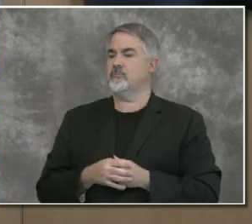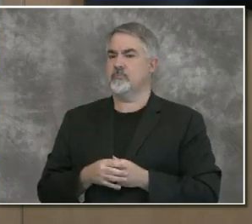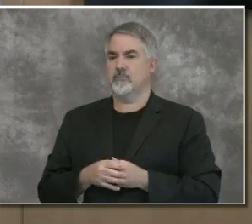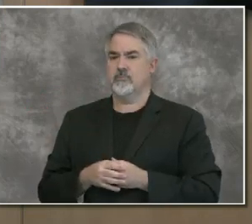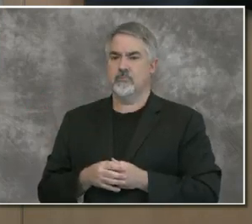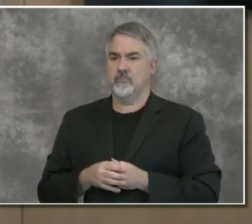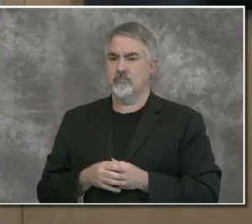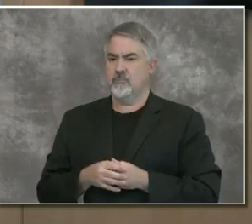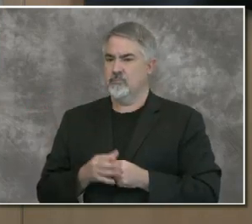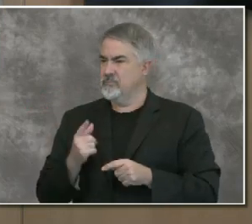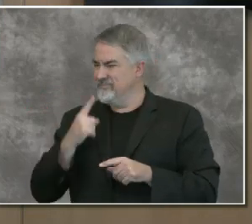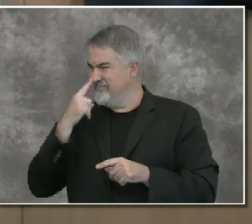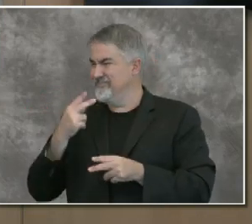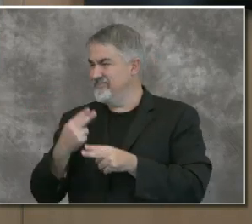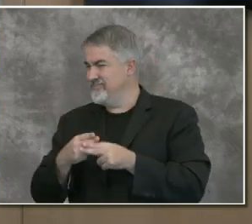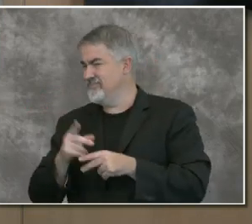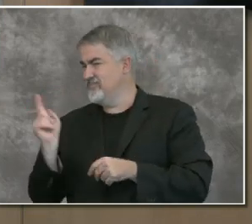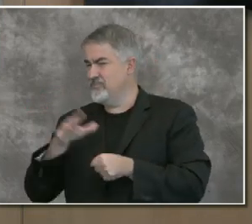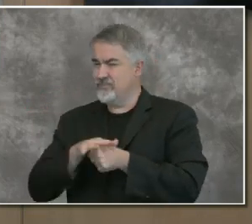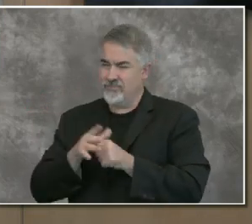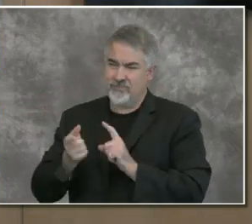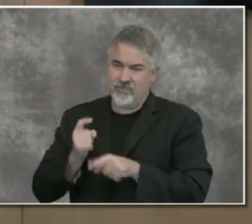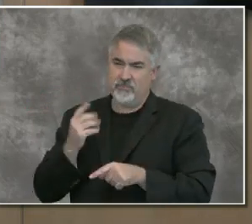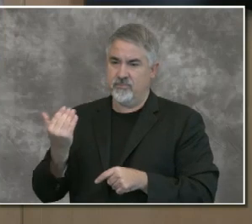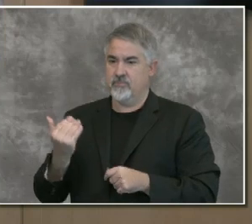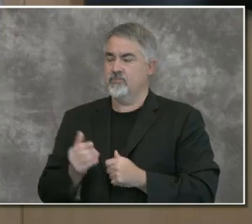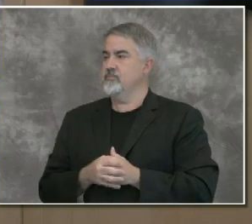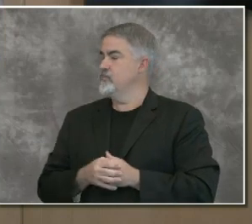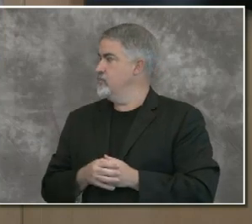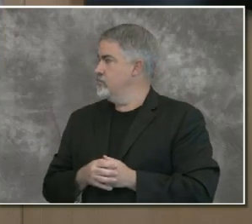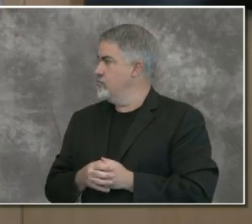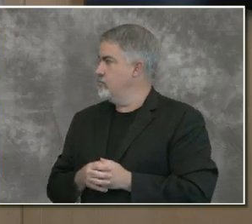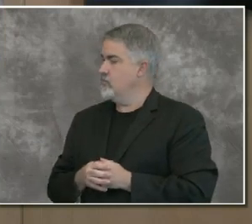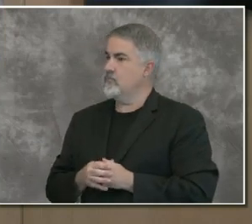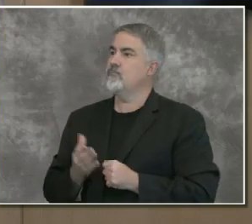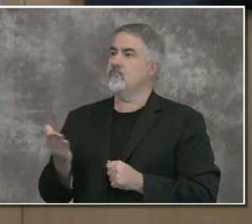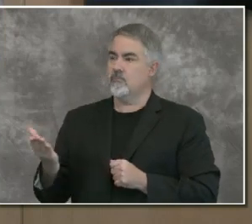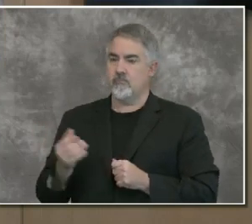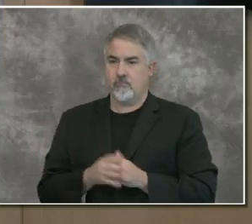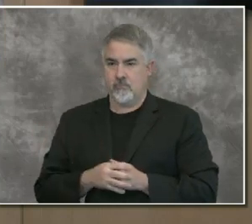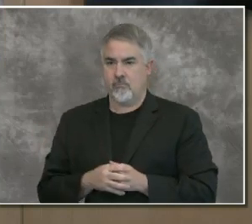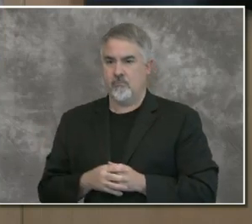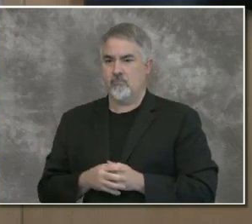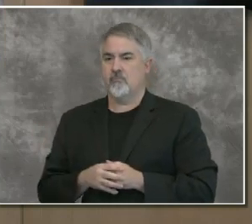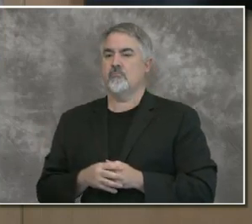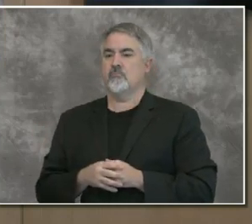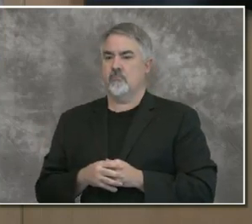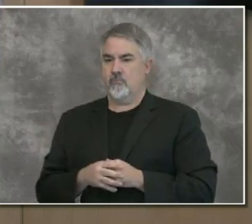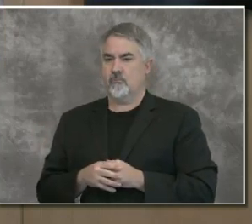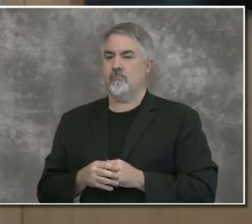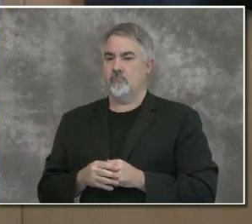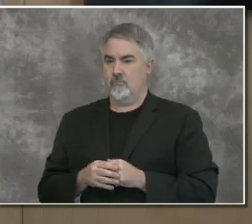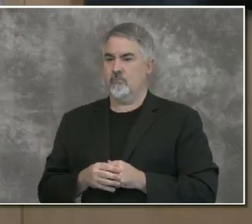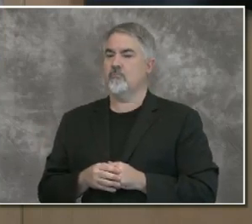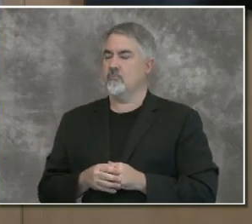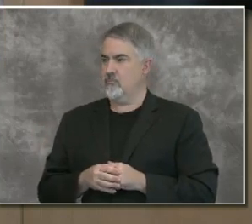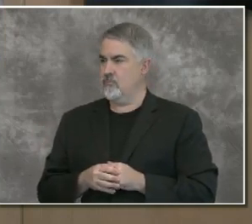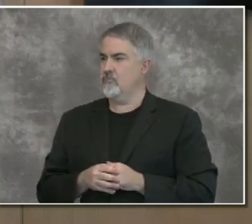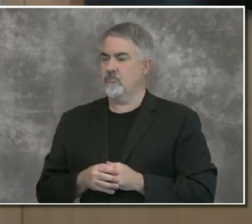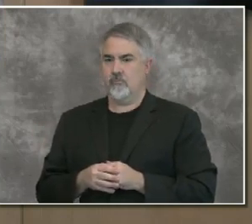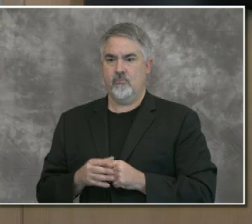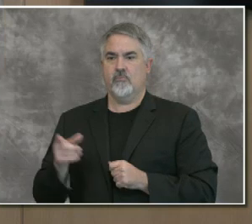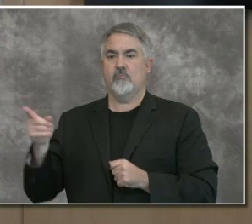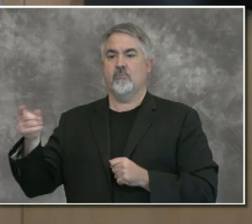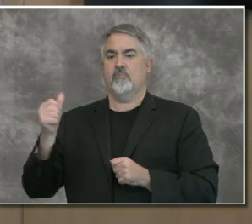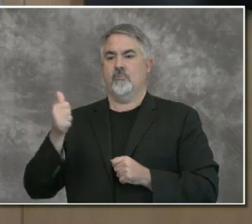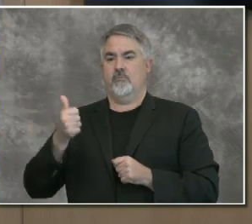your name and your outlet, please do so when you're called upon. Let's go to the first call. 10 News, please state